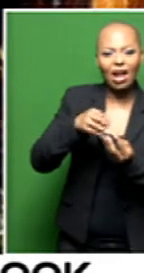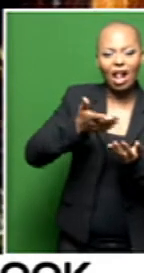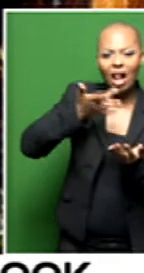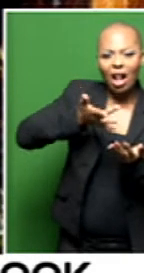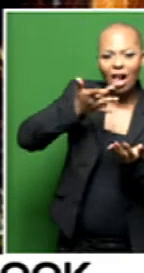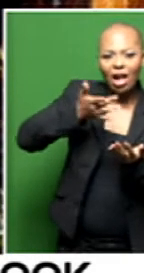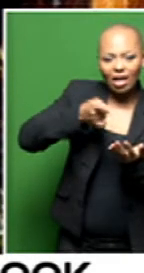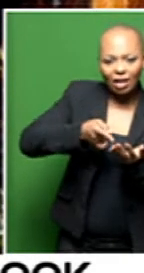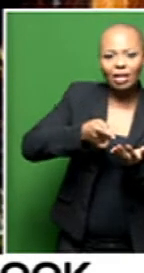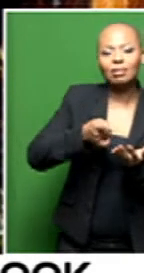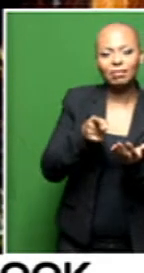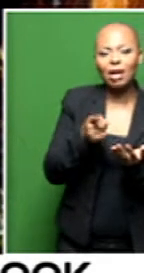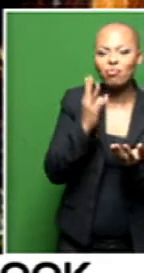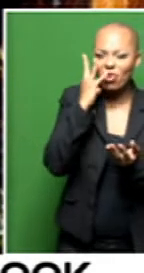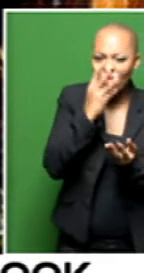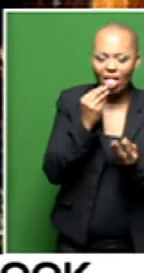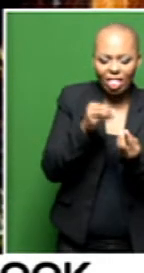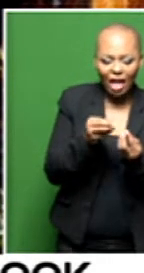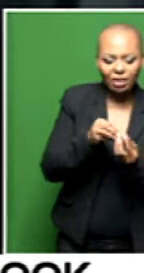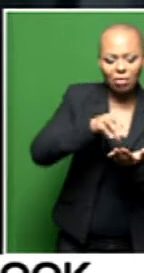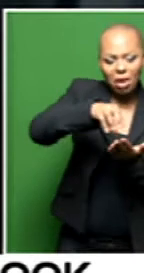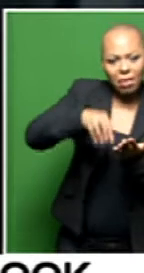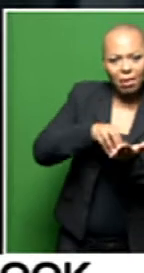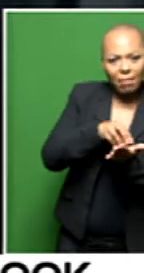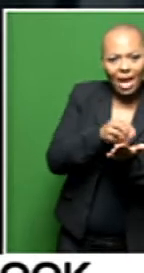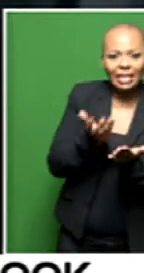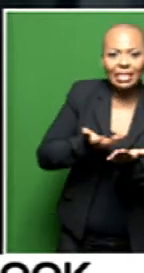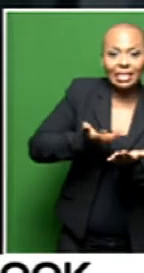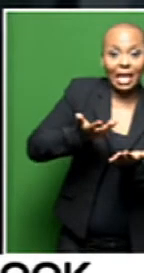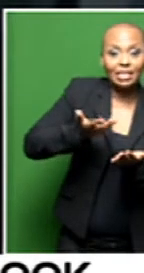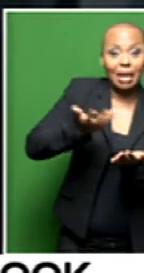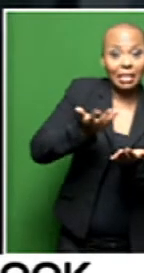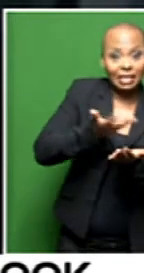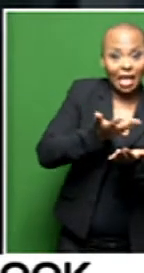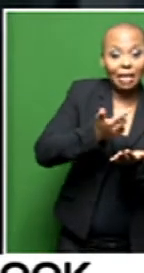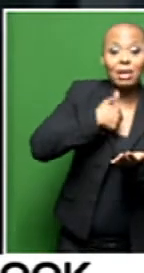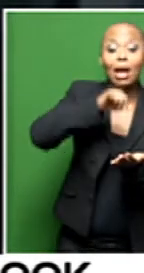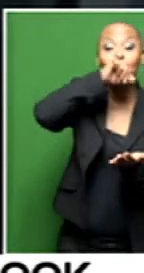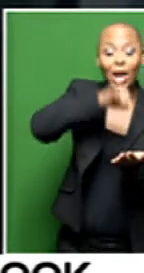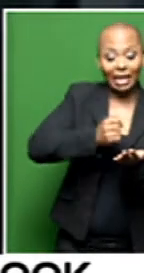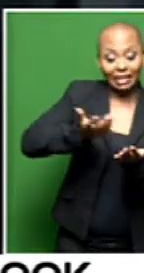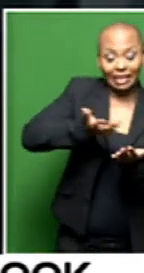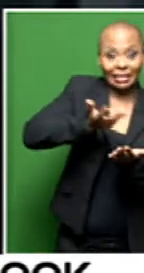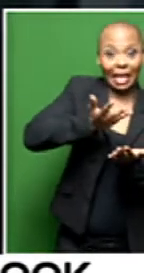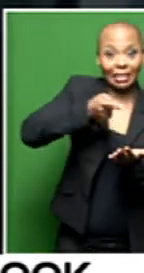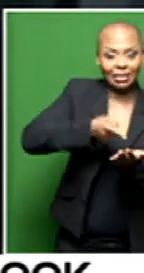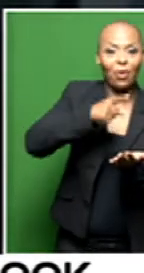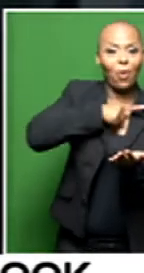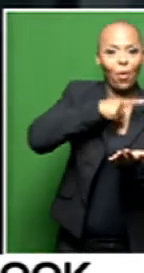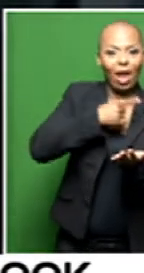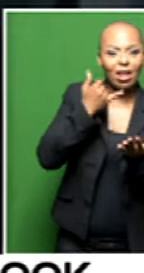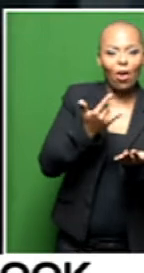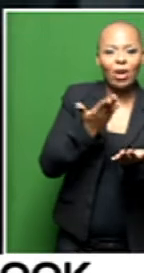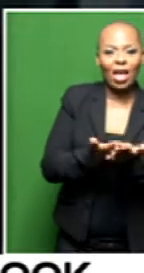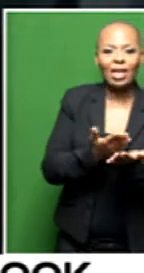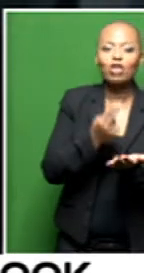boboties and frikadelles and all those beautiful things. And then obviously desserts. I love dessert. If I find myself in heaven, it will probably be a chocolate